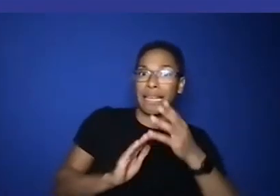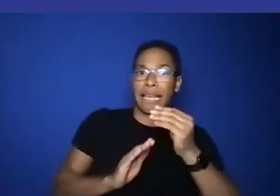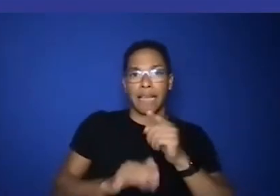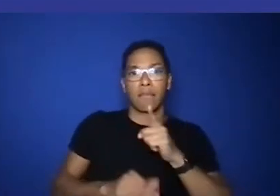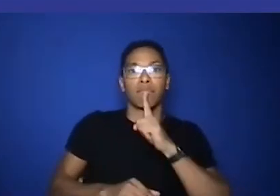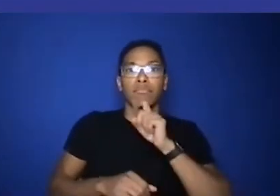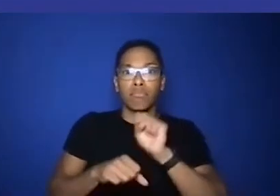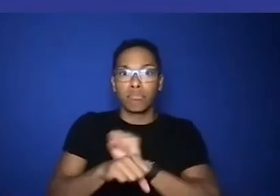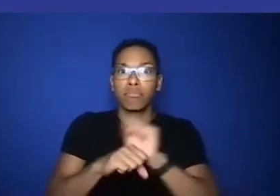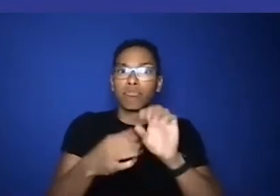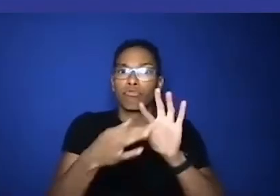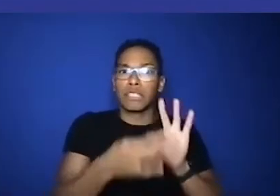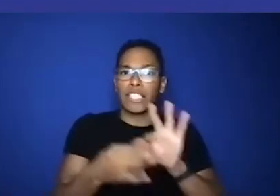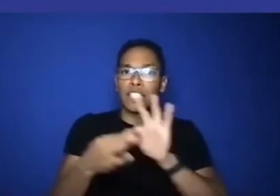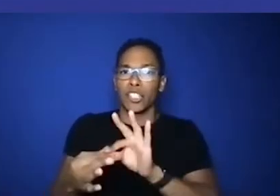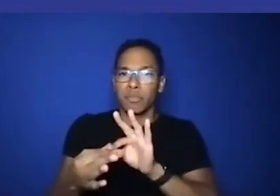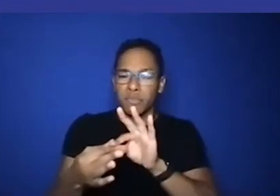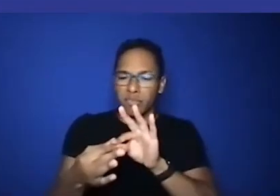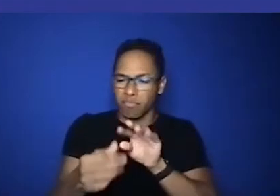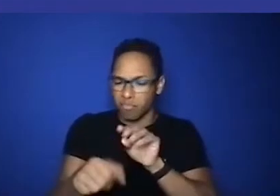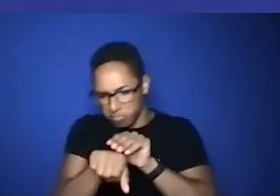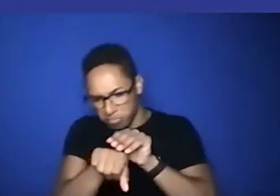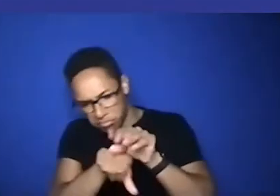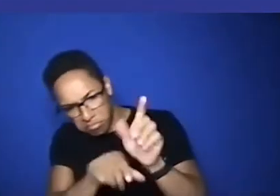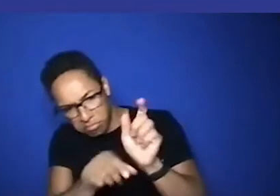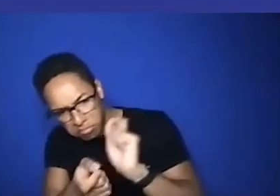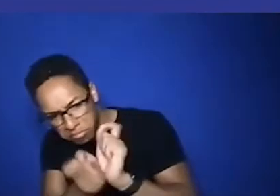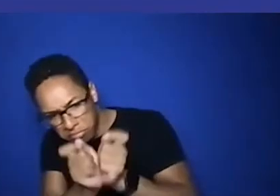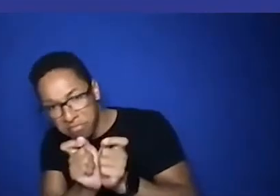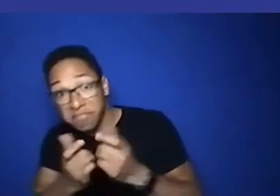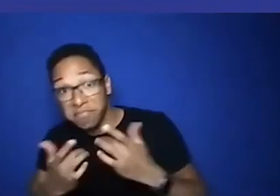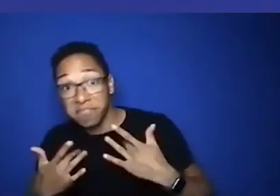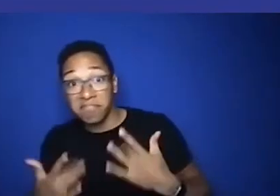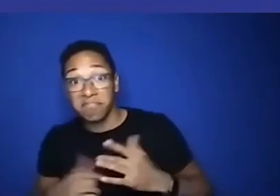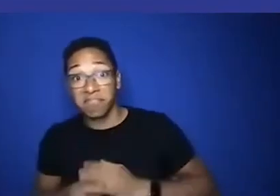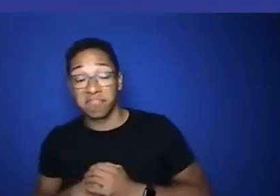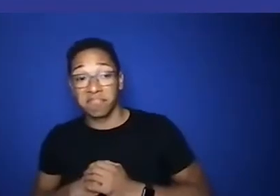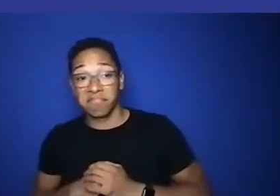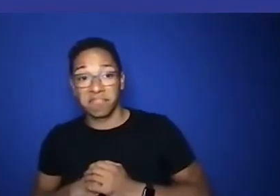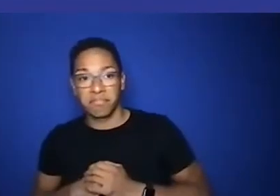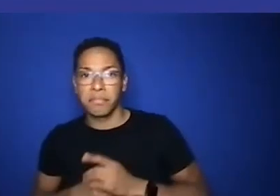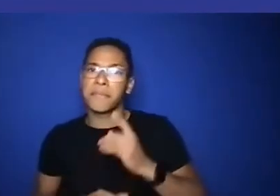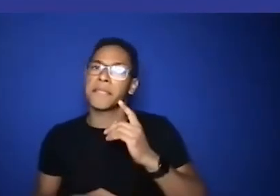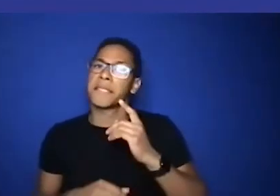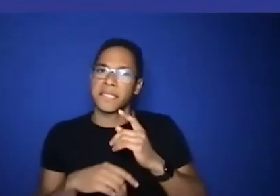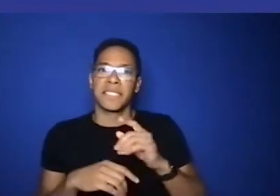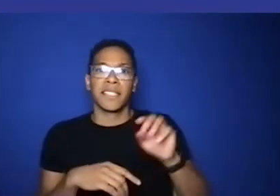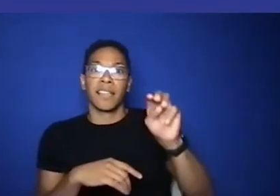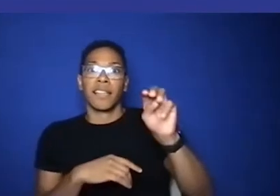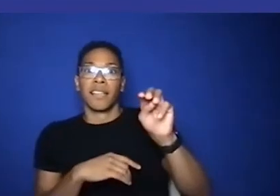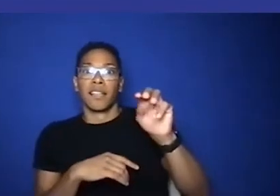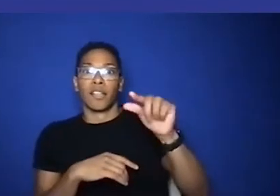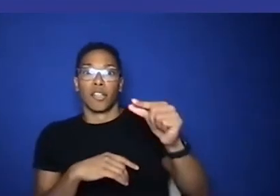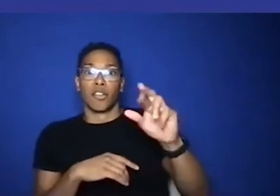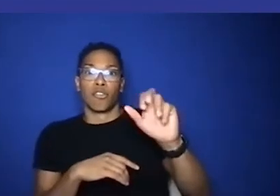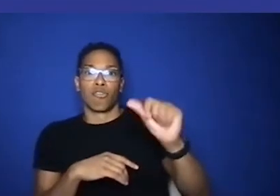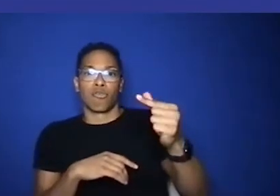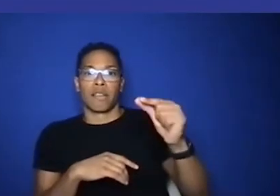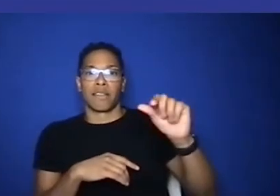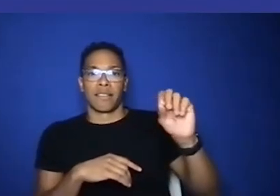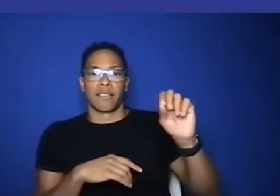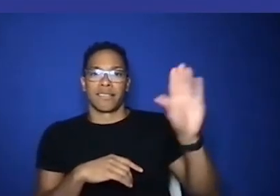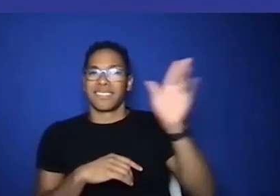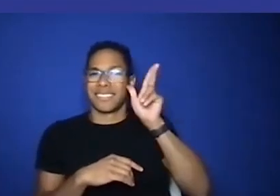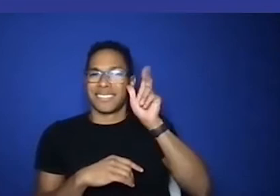of change as well? And so for me, sound is such a great illustrator of the potential of temporal